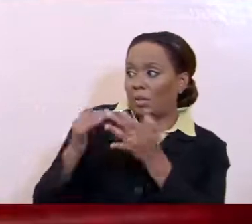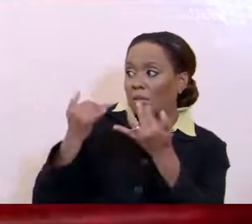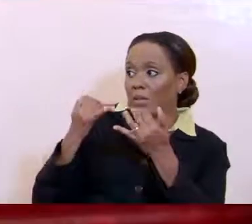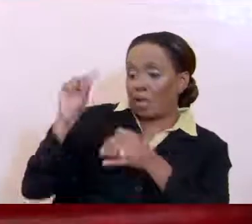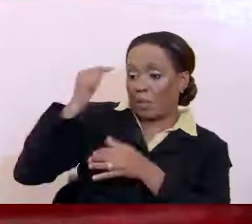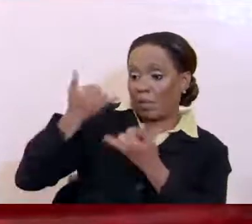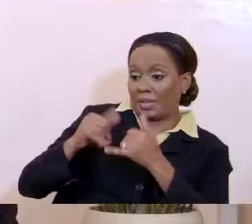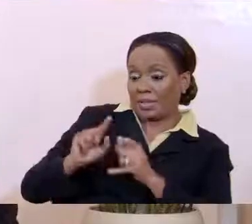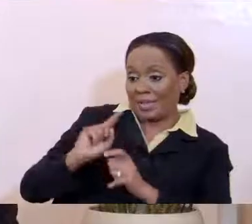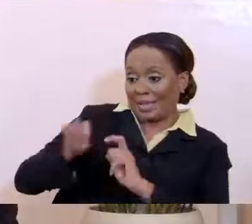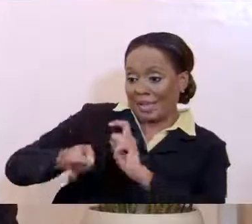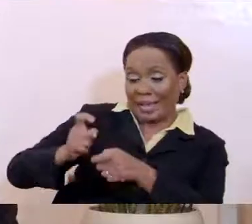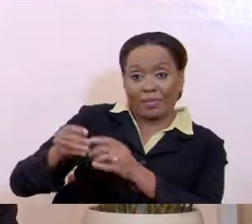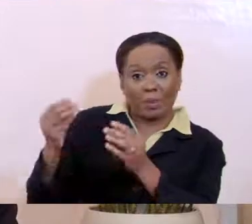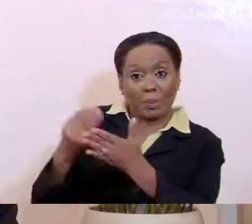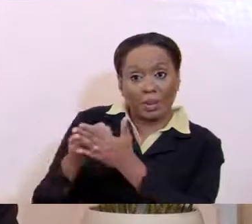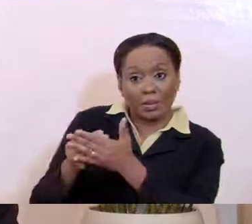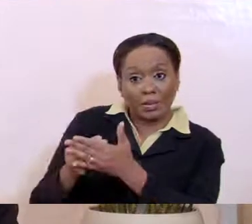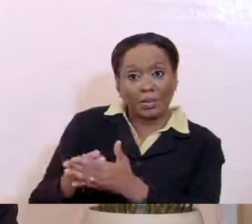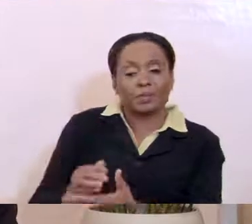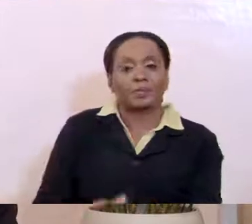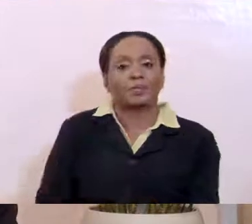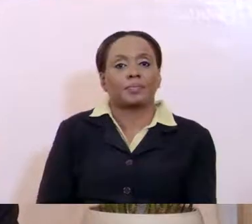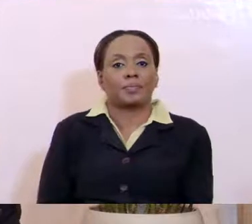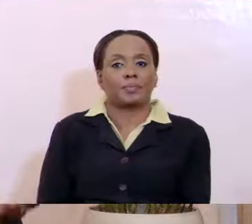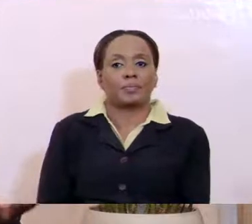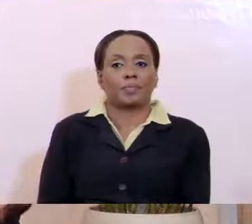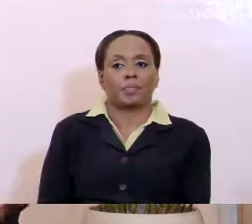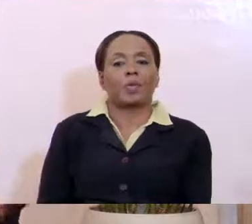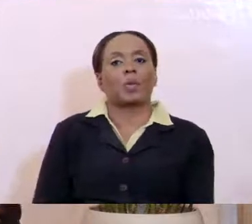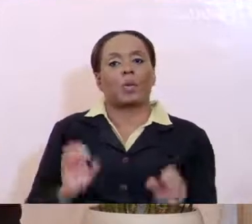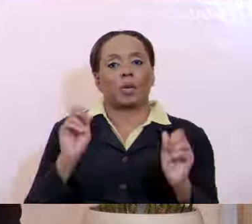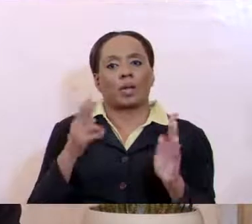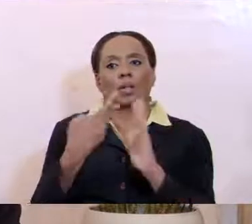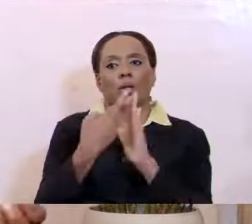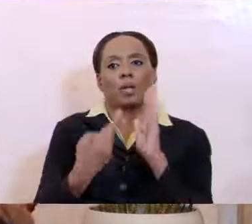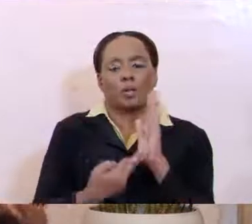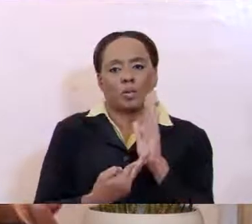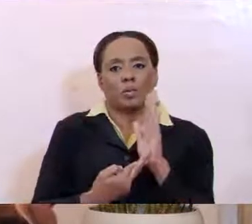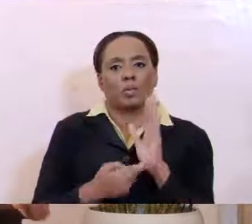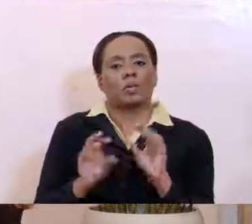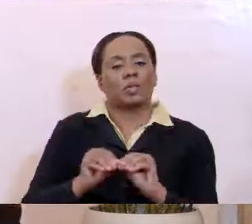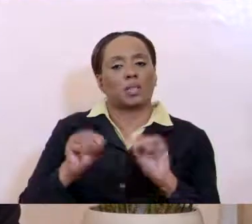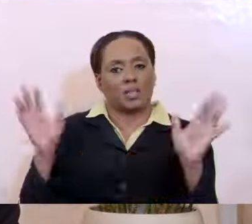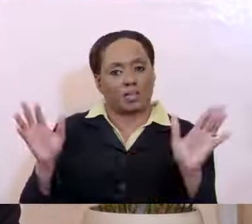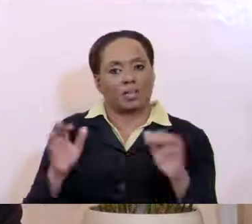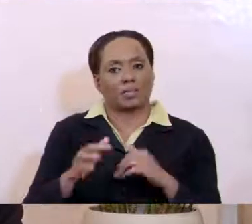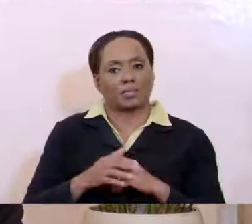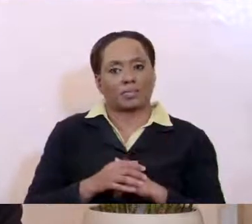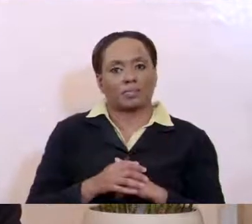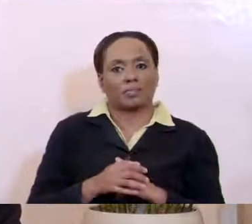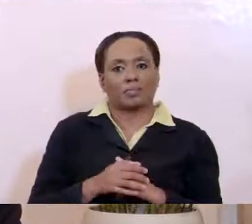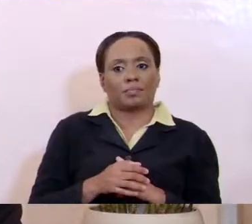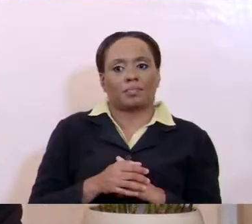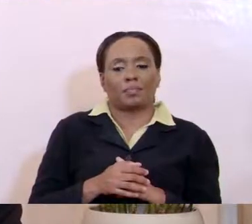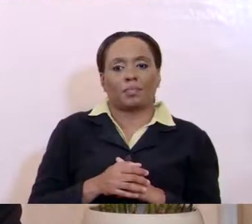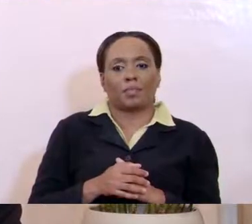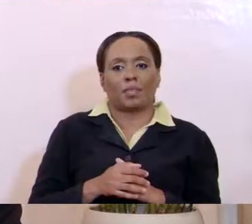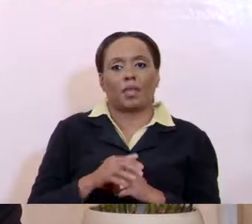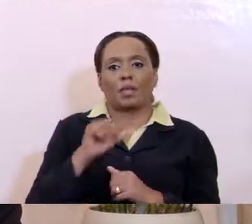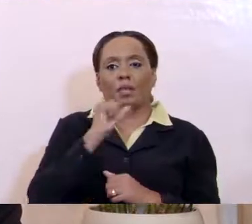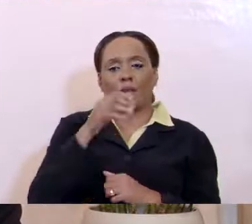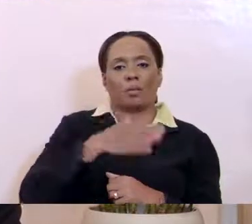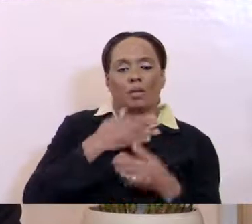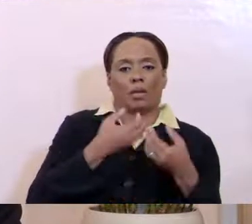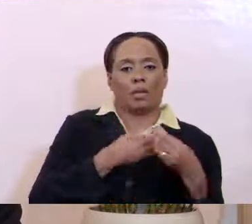reopen? Parameters that have been set for the subsidy are clear. They're dealt with not through the Office of the AG,